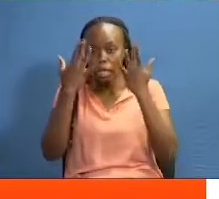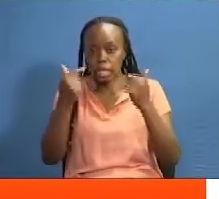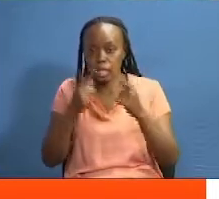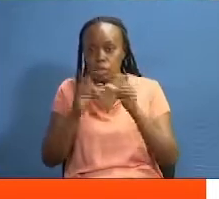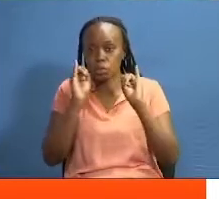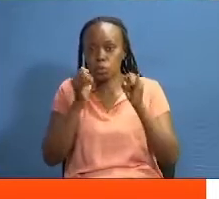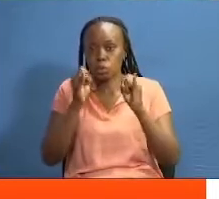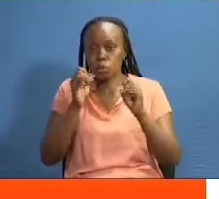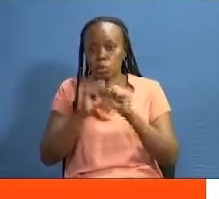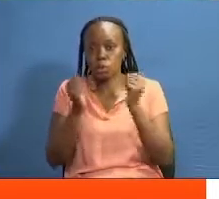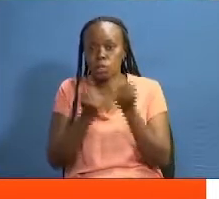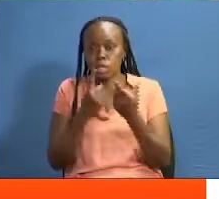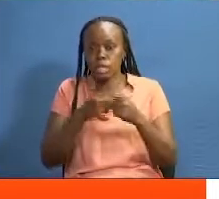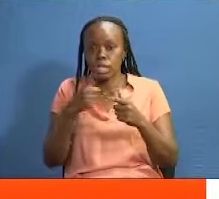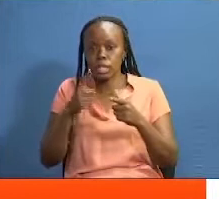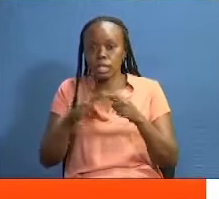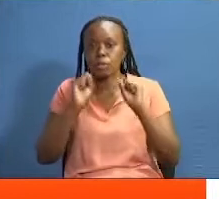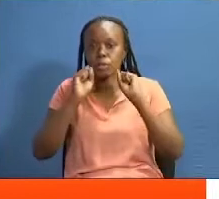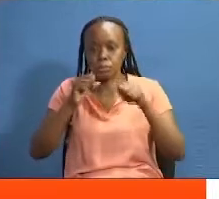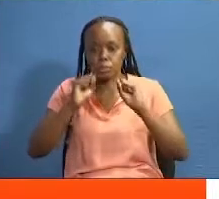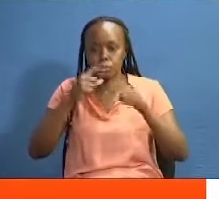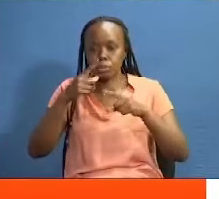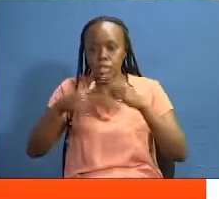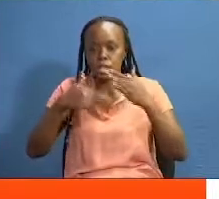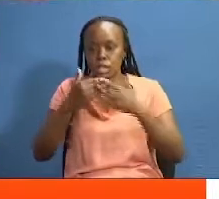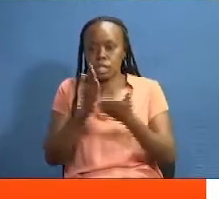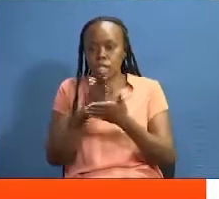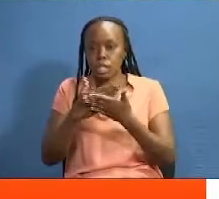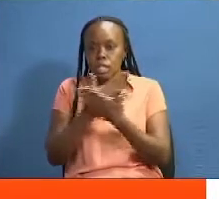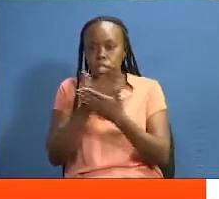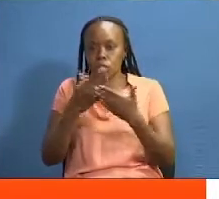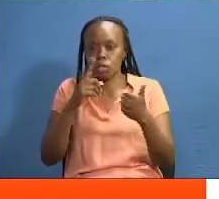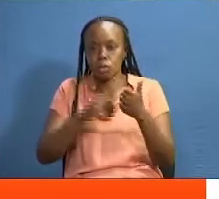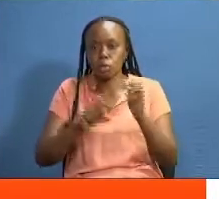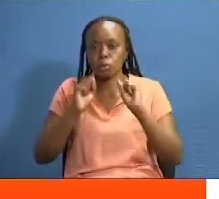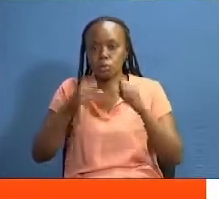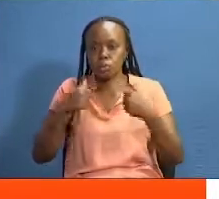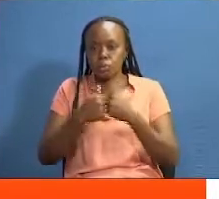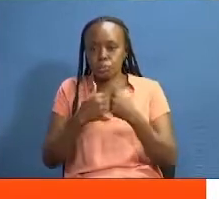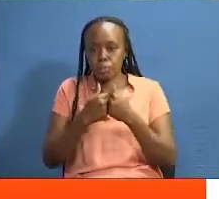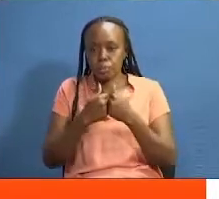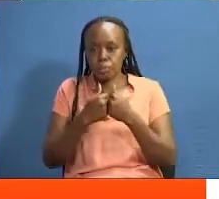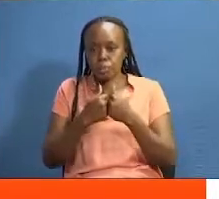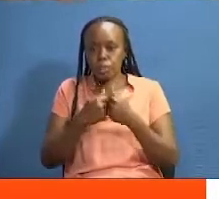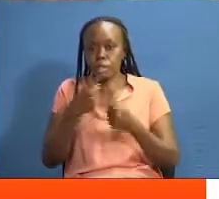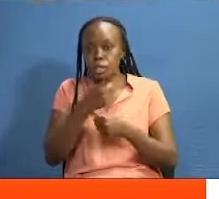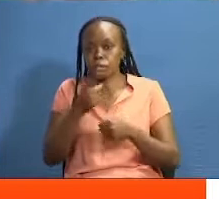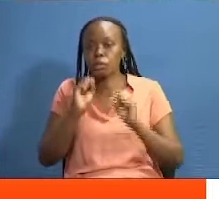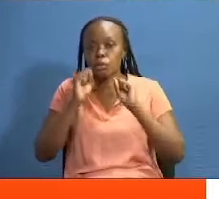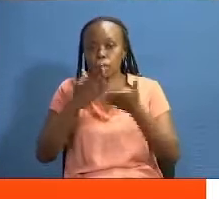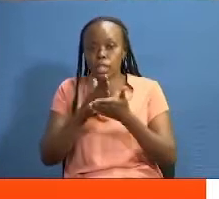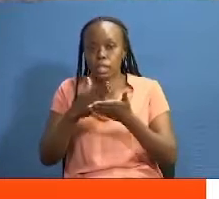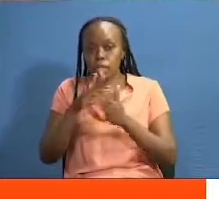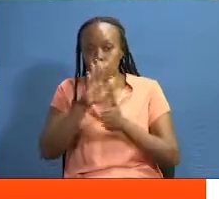new system. Then, as a graduate, I'm supposed to do something. What am I supposed to do? You can shape your